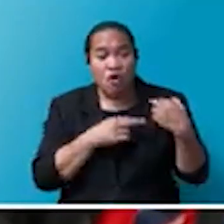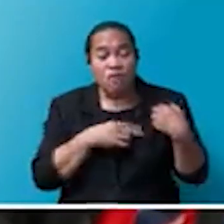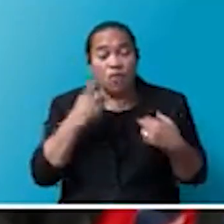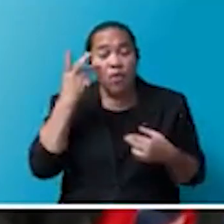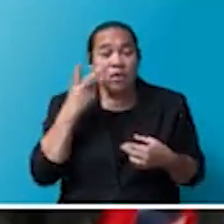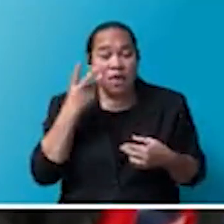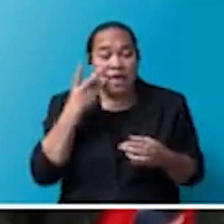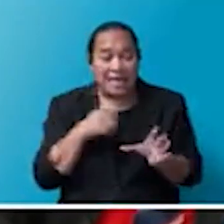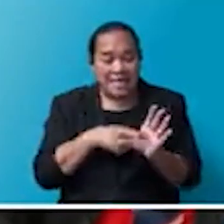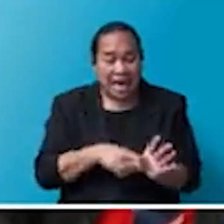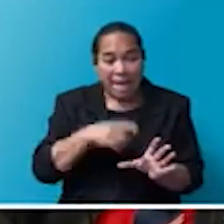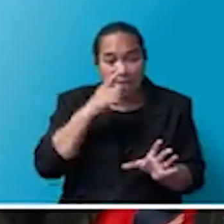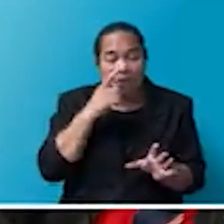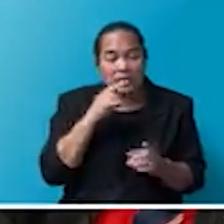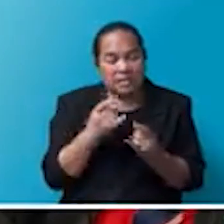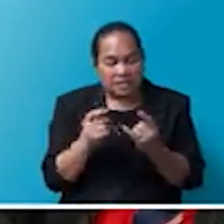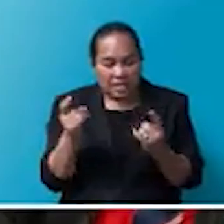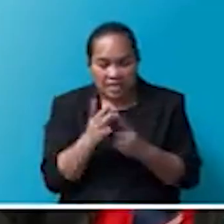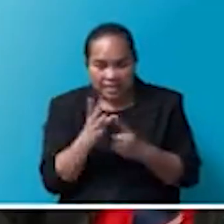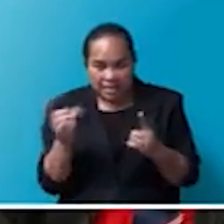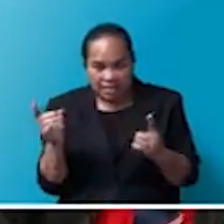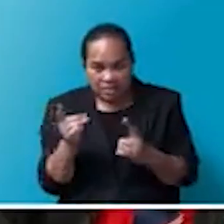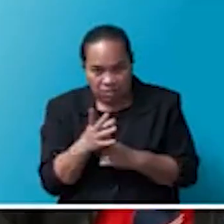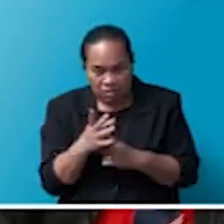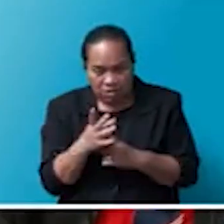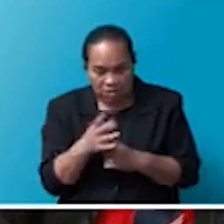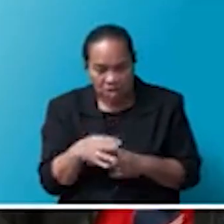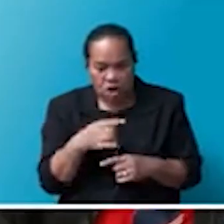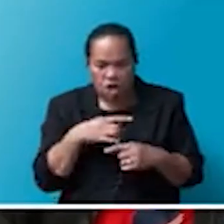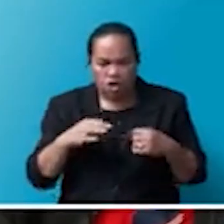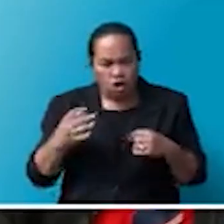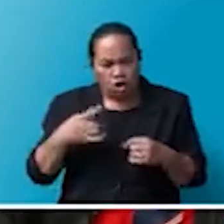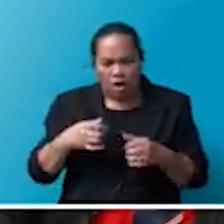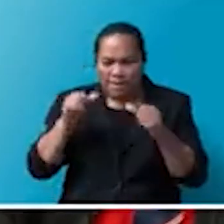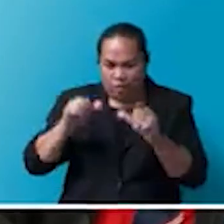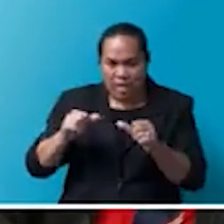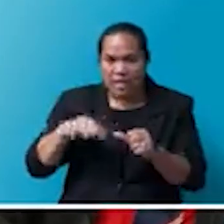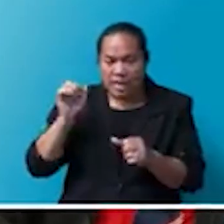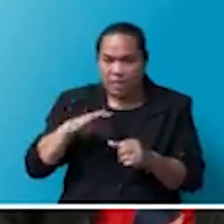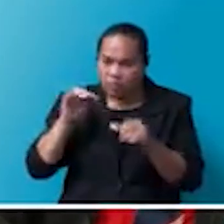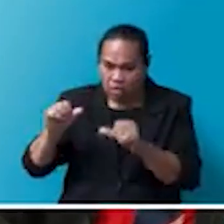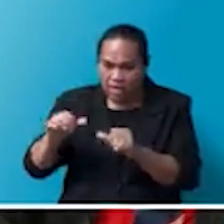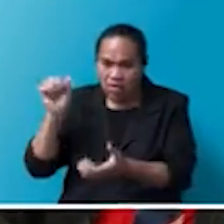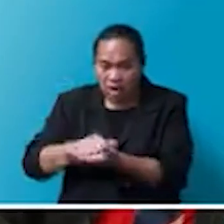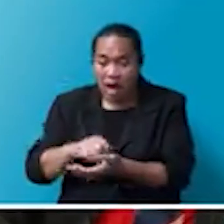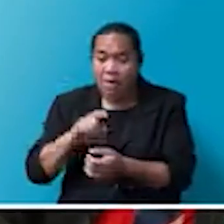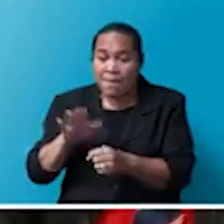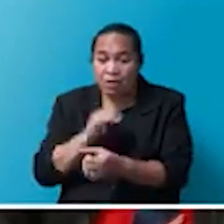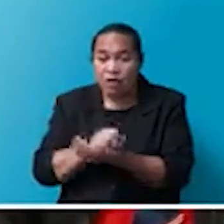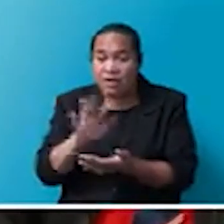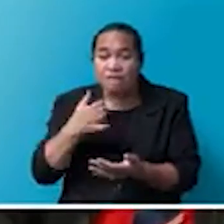young people is essential. We must not only protect their rights, but elevate their